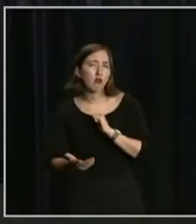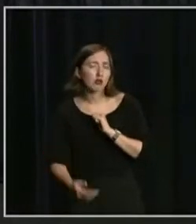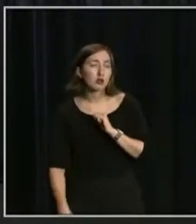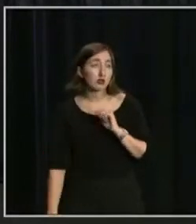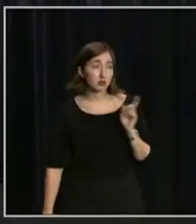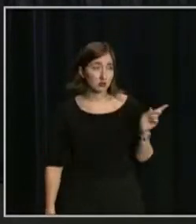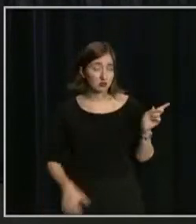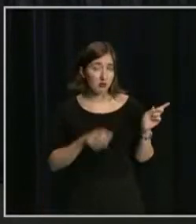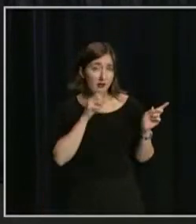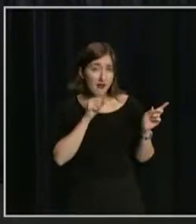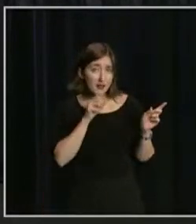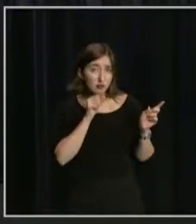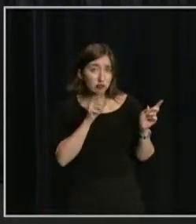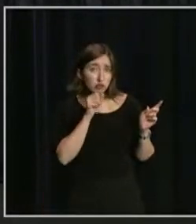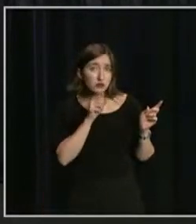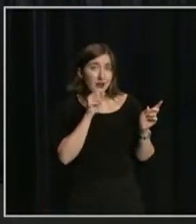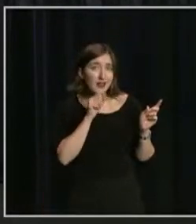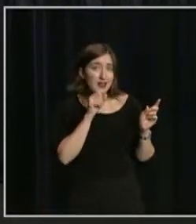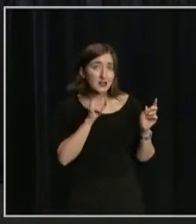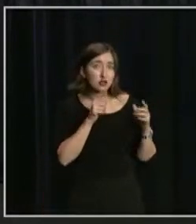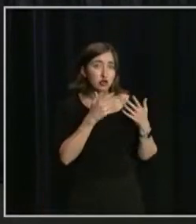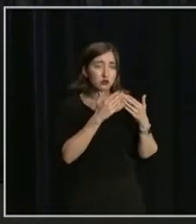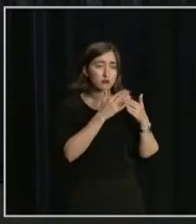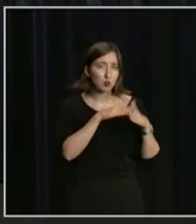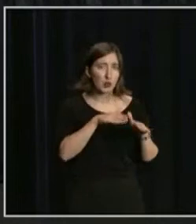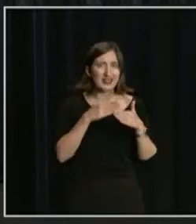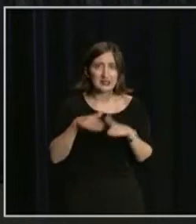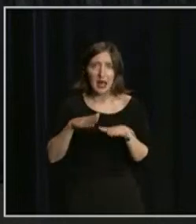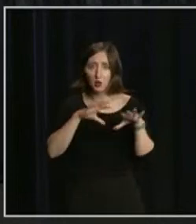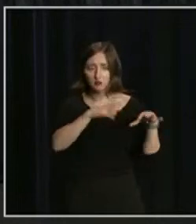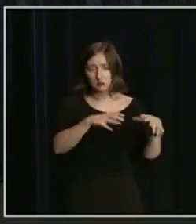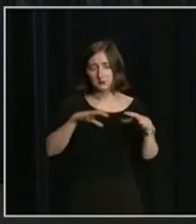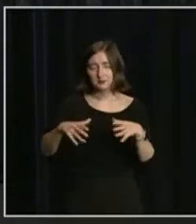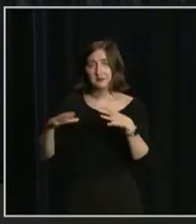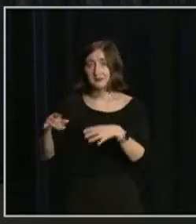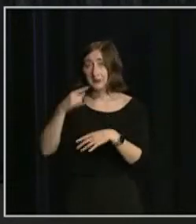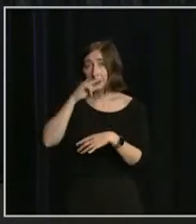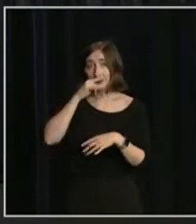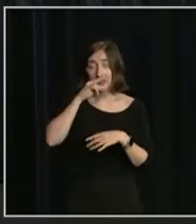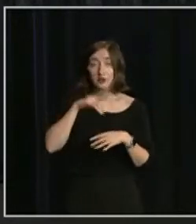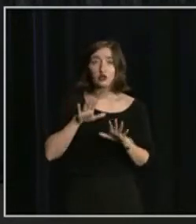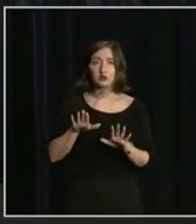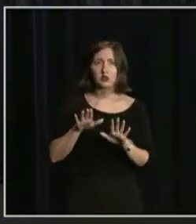Age breakdown of the pediatric. Right. The